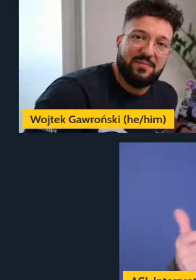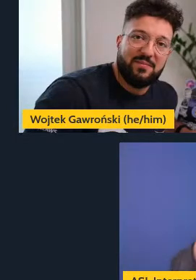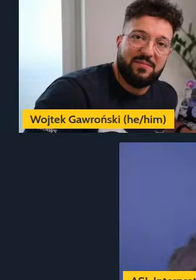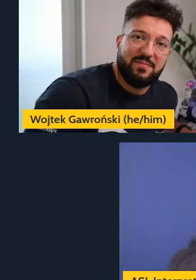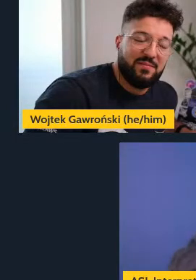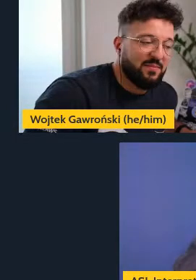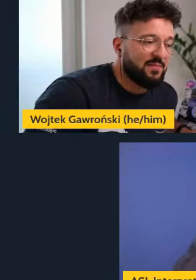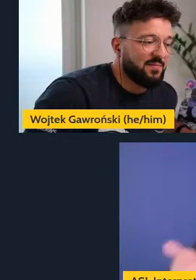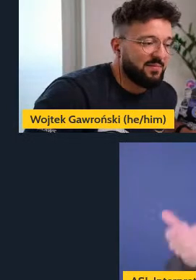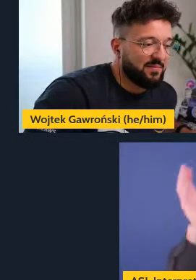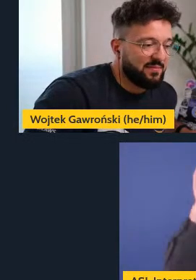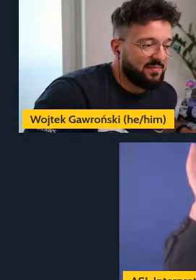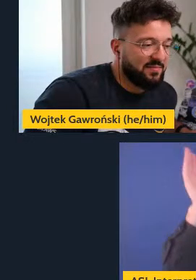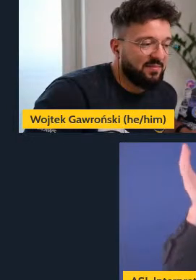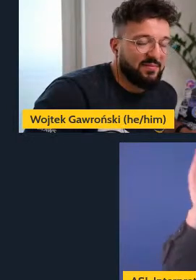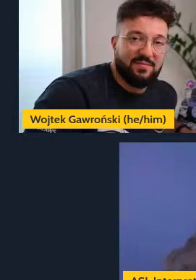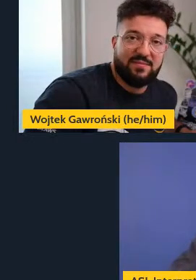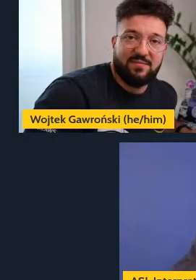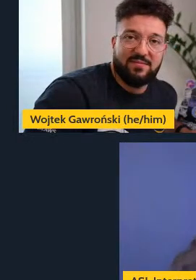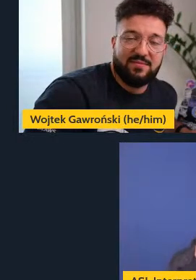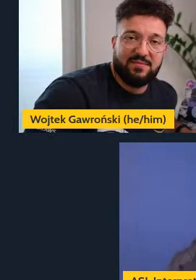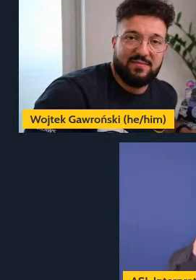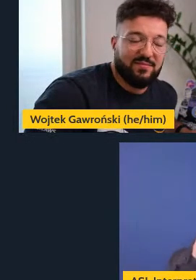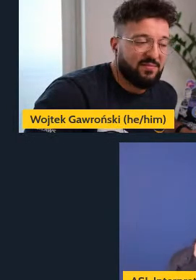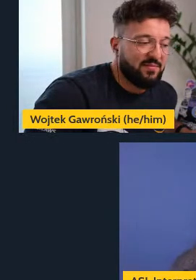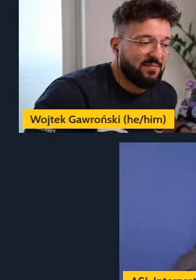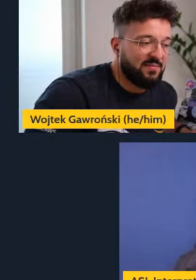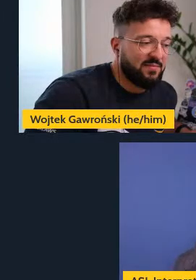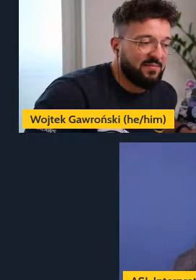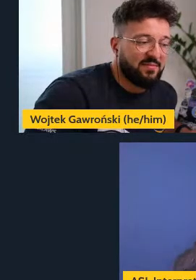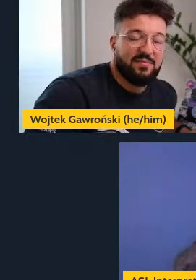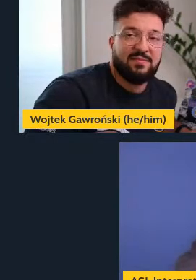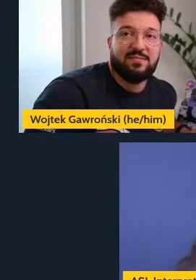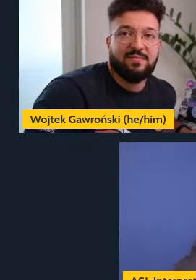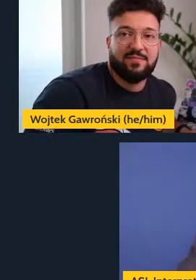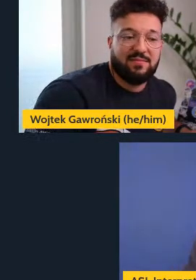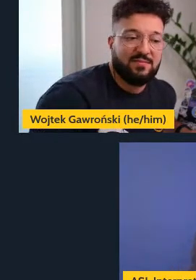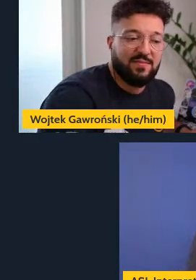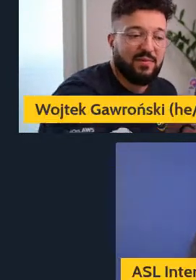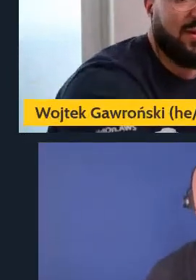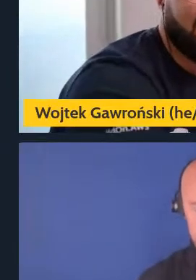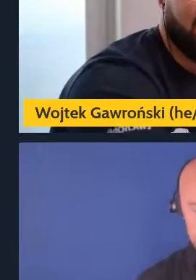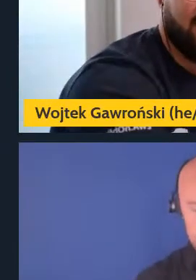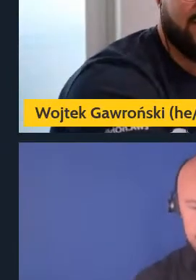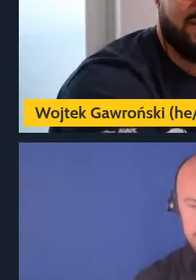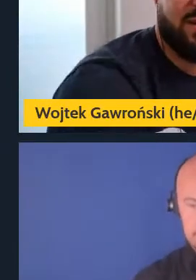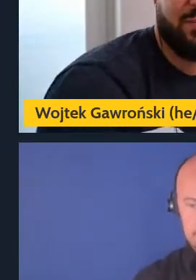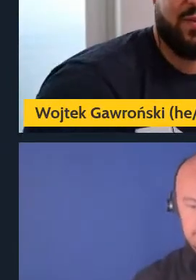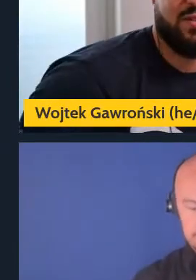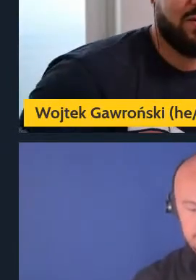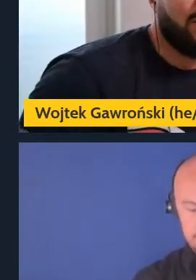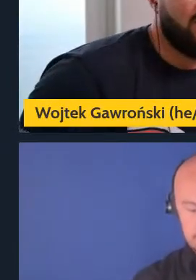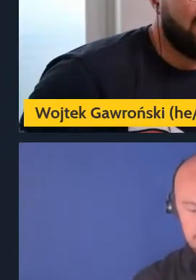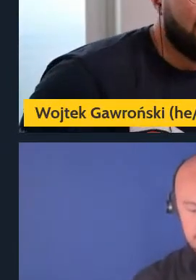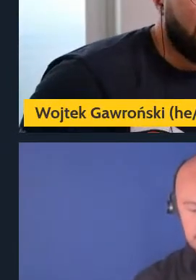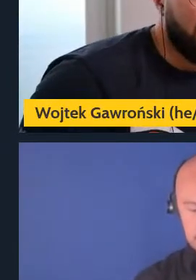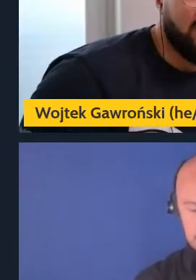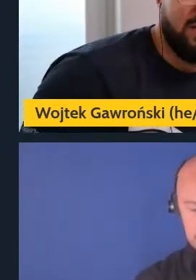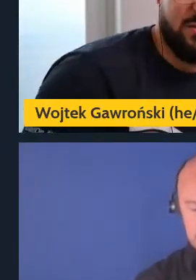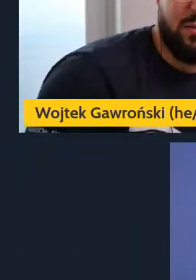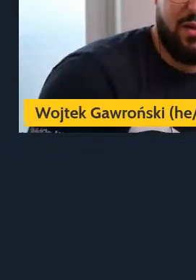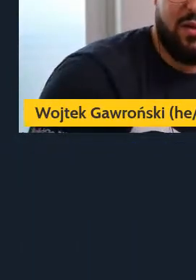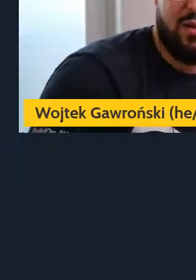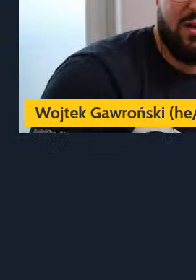stop, and I will let Wojtek take over from me, and off you go. Thank you, Satya. So